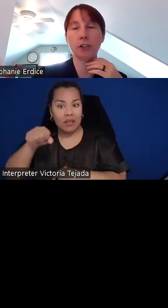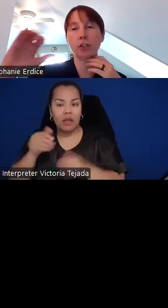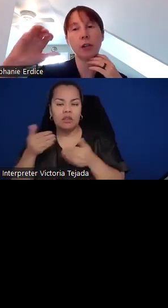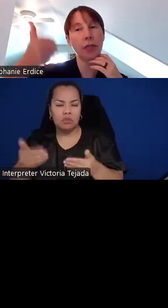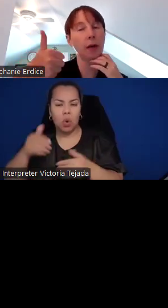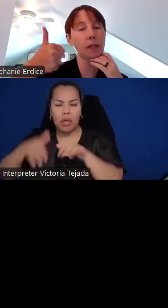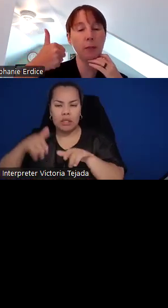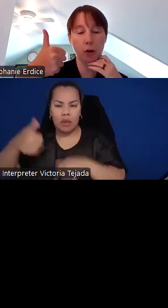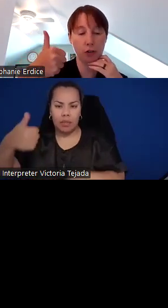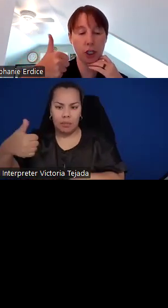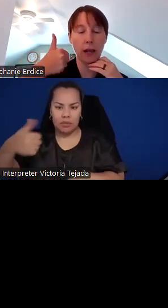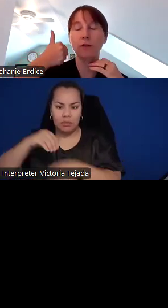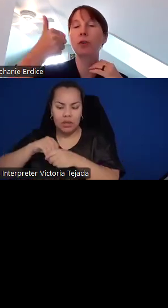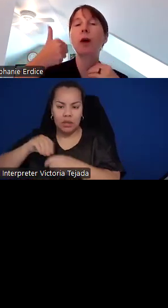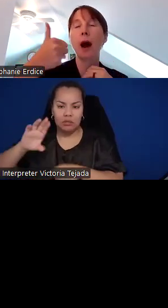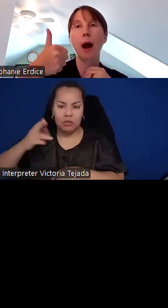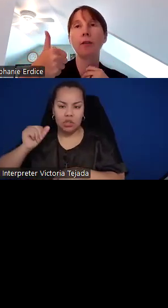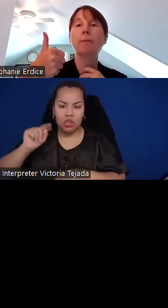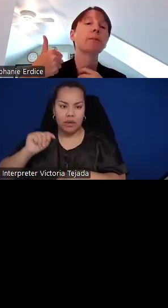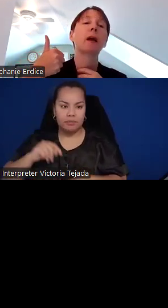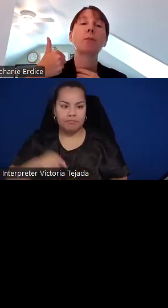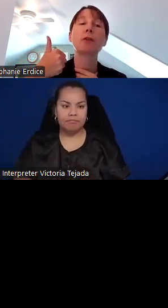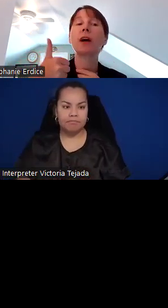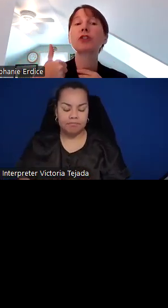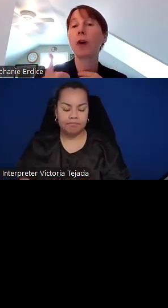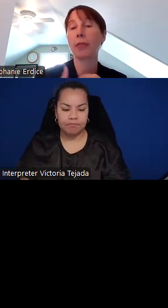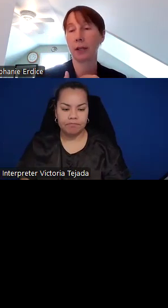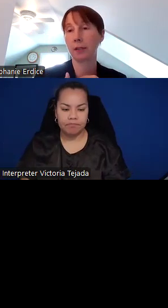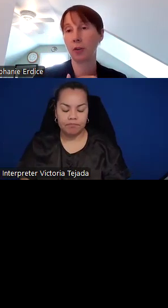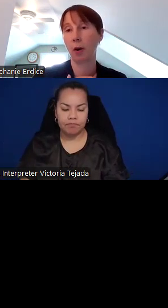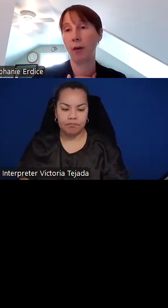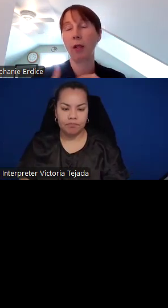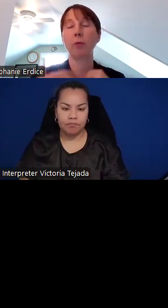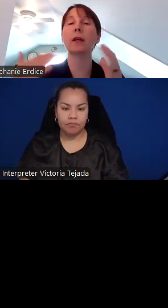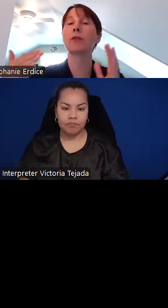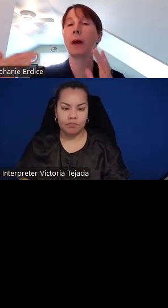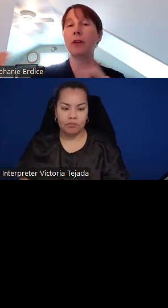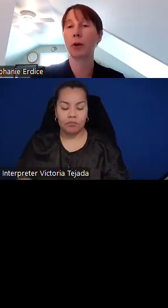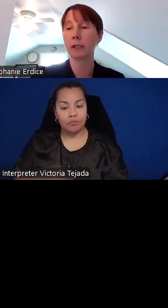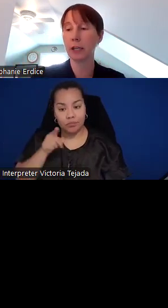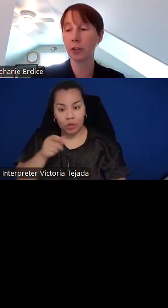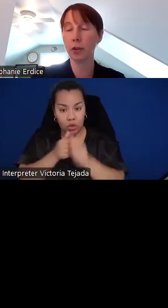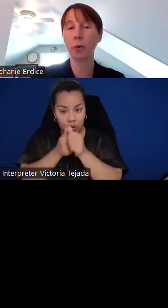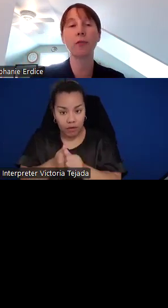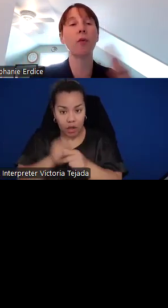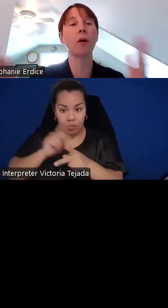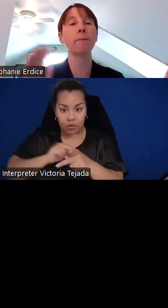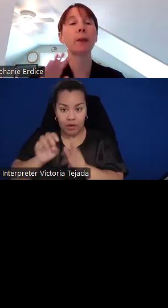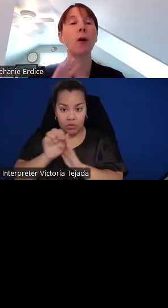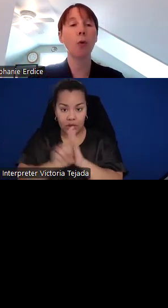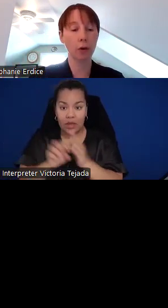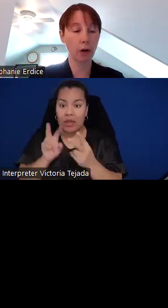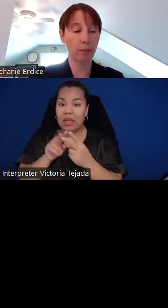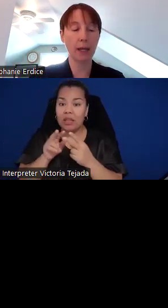in a minute. So just a thumbs up emoji if you have professional ethics that you are following, either by the organization that you work